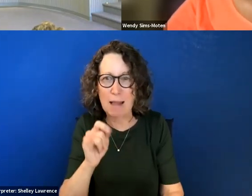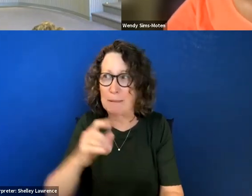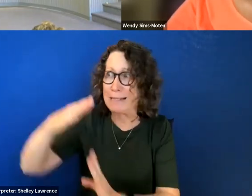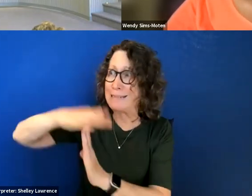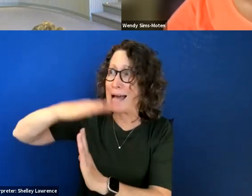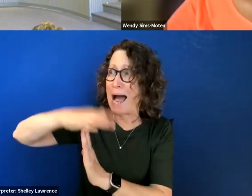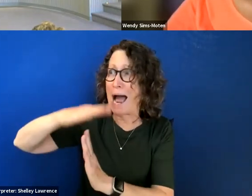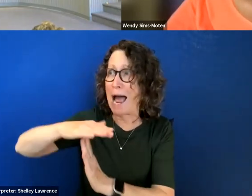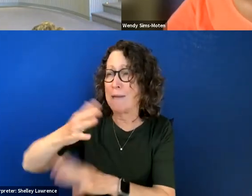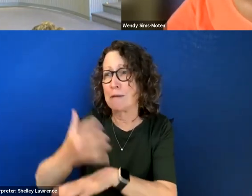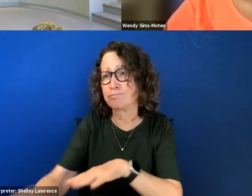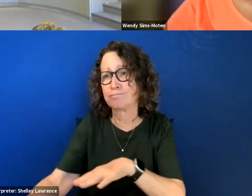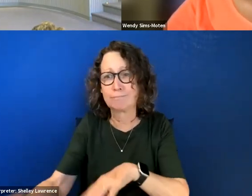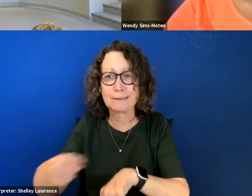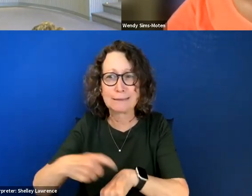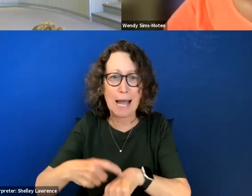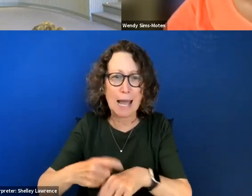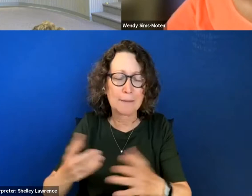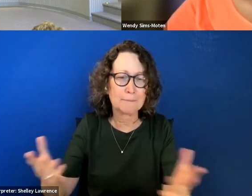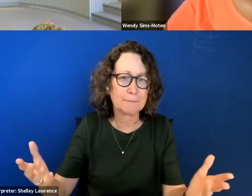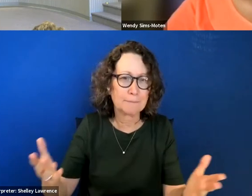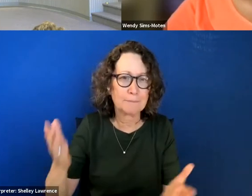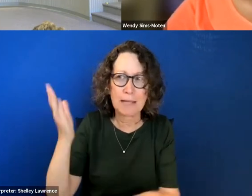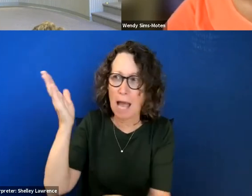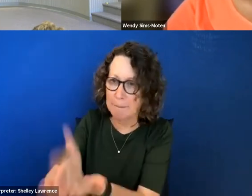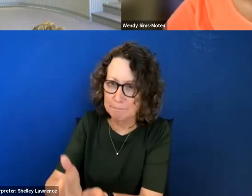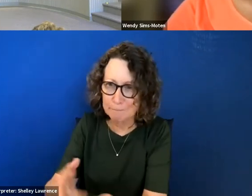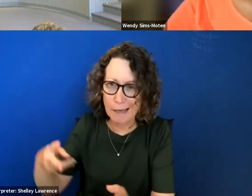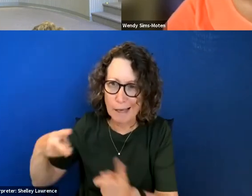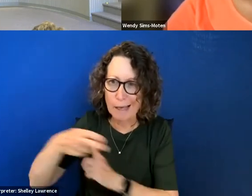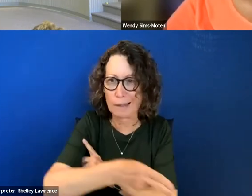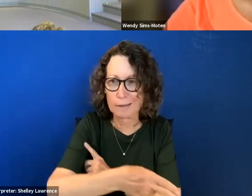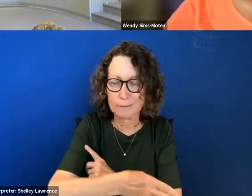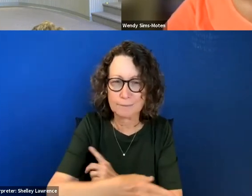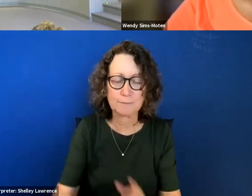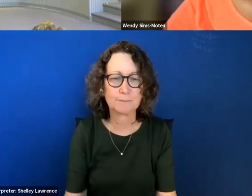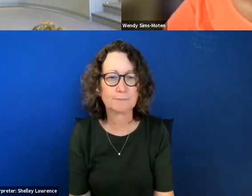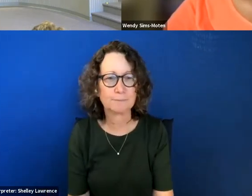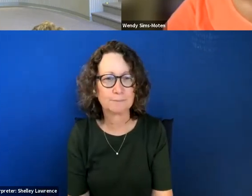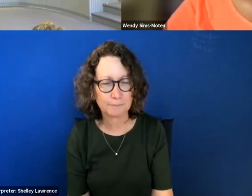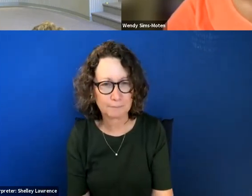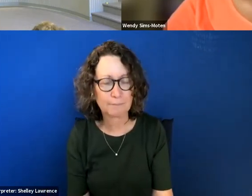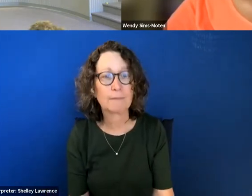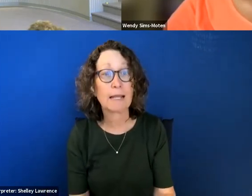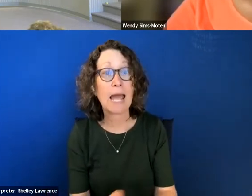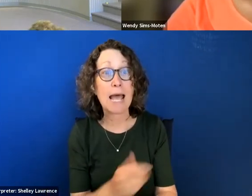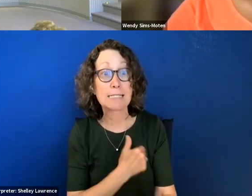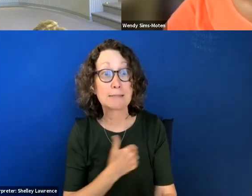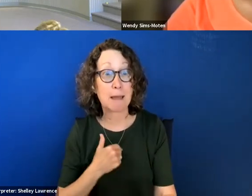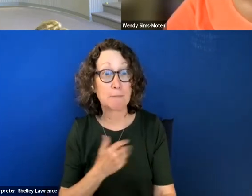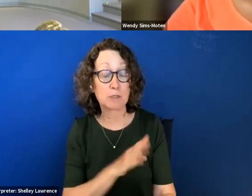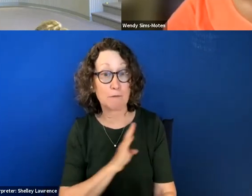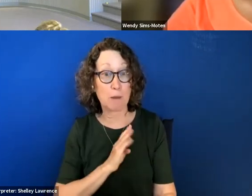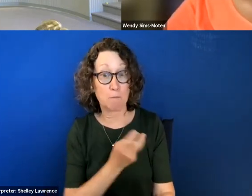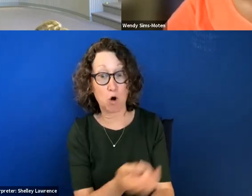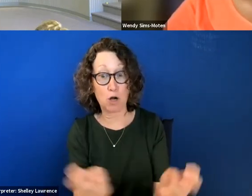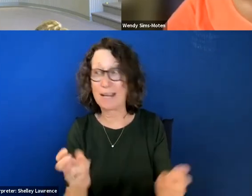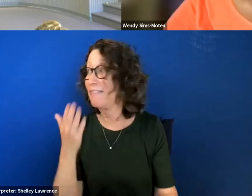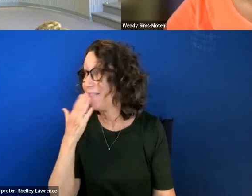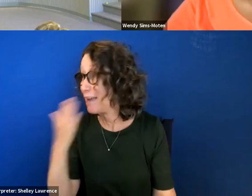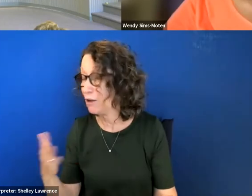continue to serve at the highest level. Thank you. As members of the board sitting in those chairs, are you? Thank